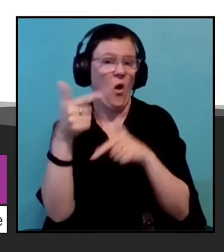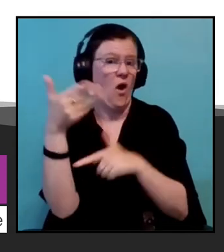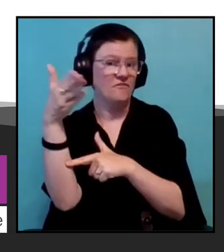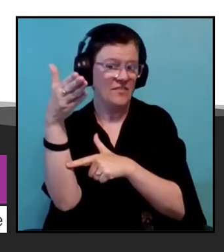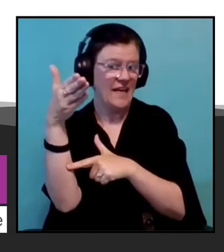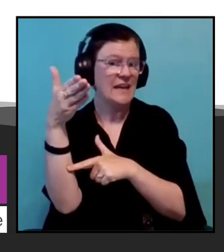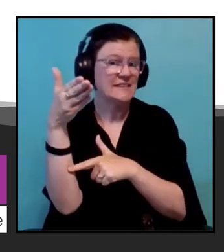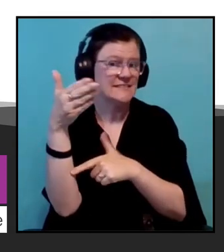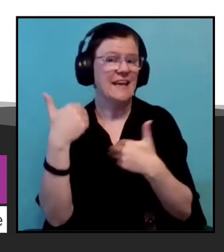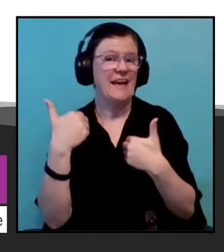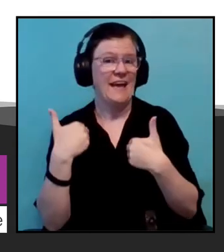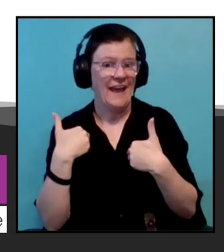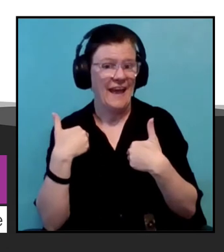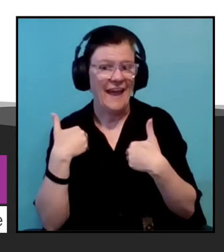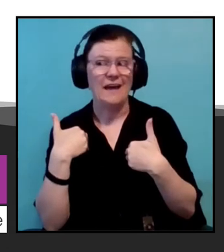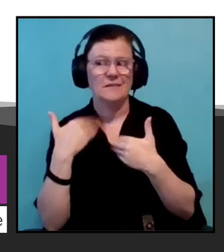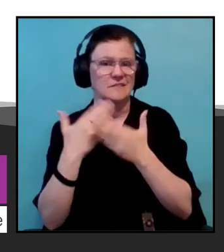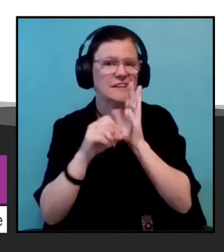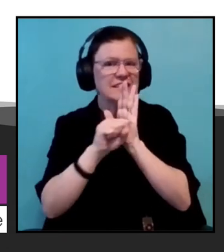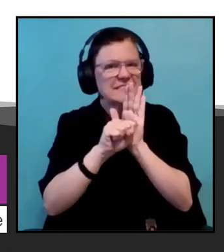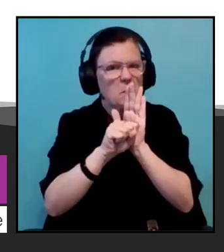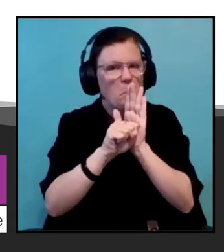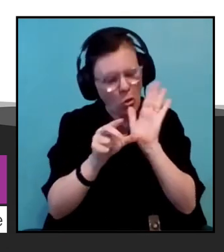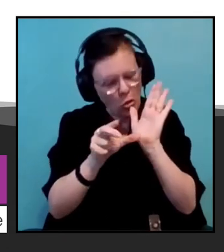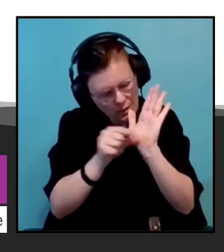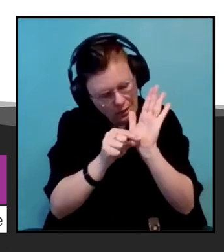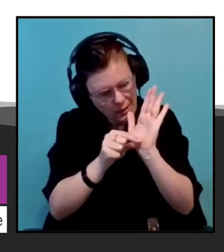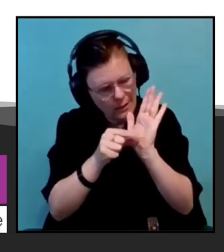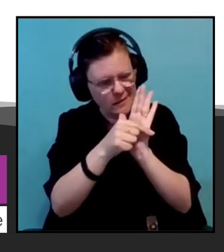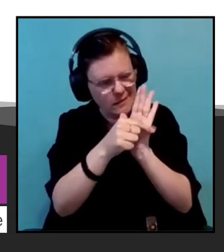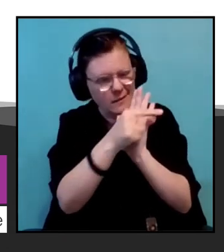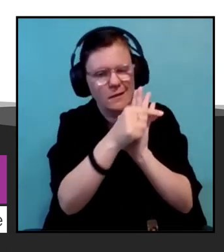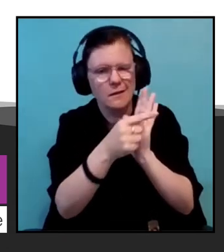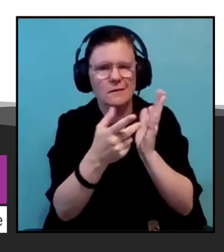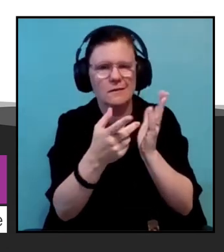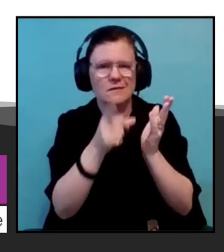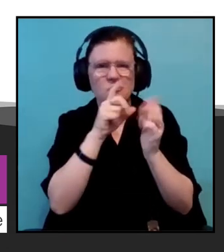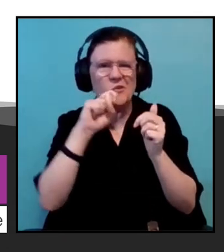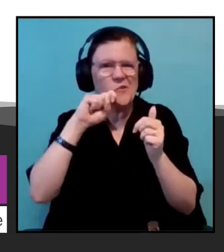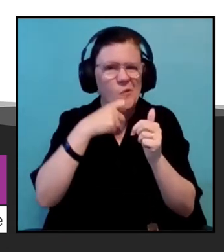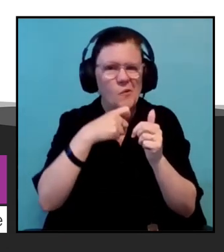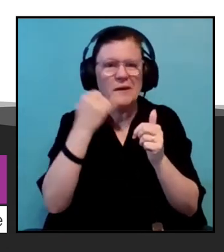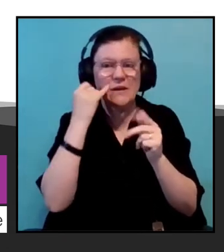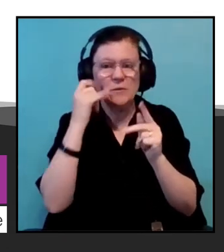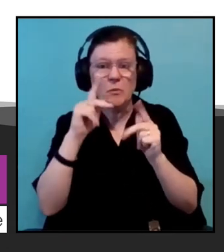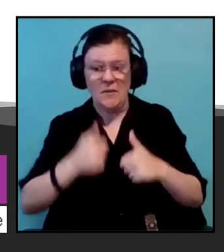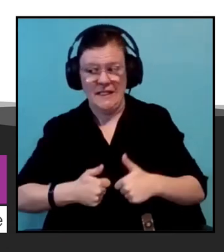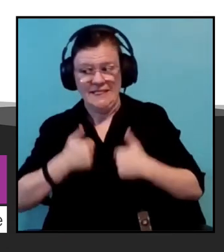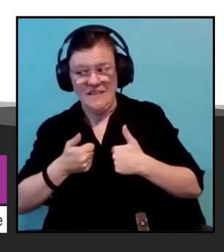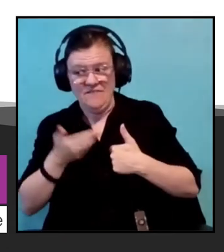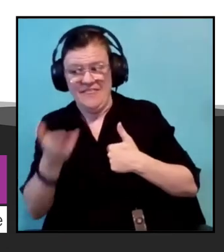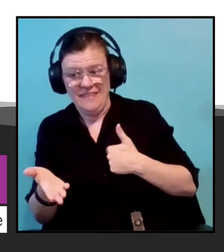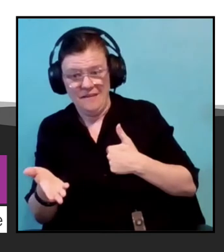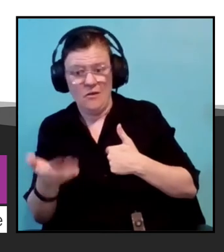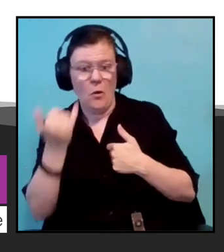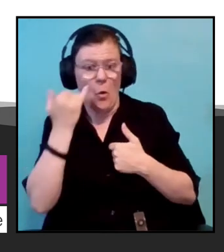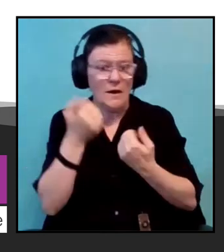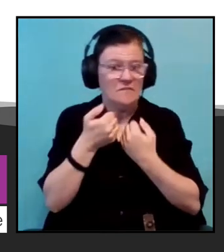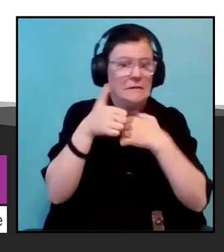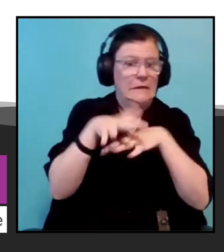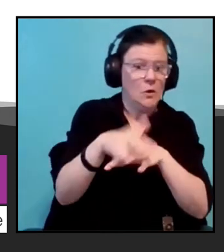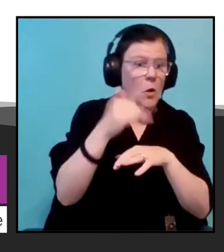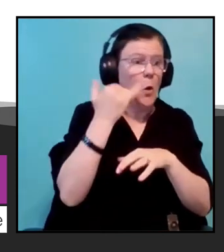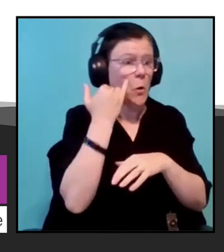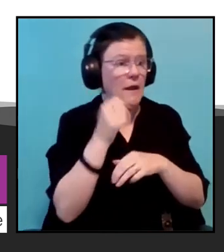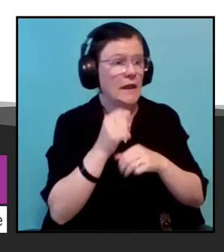up using some of these little symbols. So it was cool to see how people, whether or not they lived in Bed-Stuy, integrated these stickers